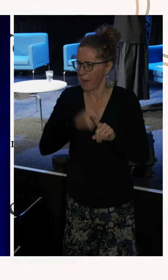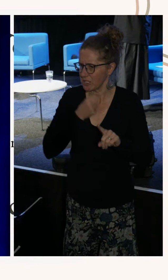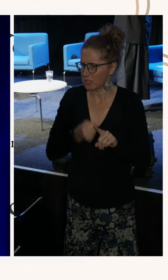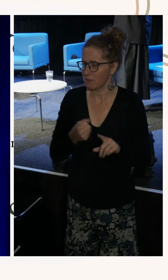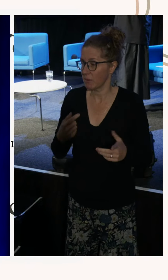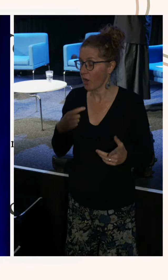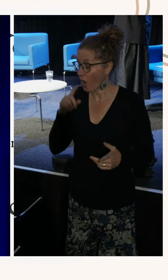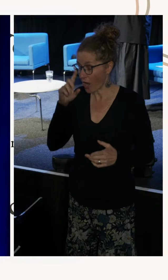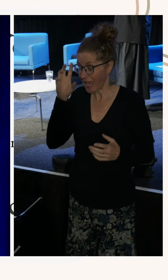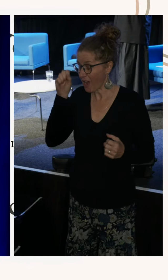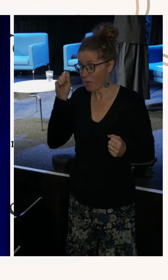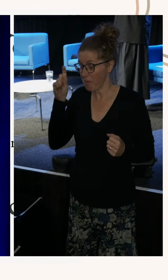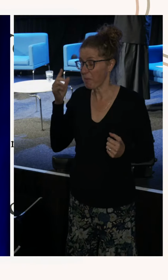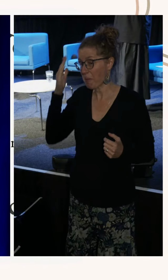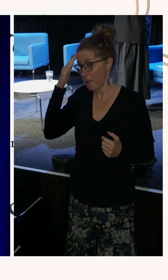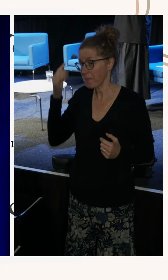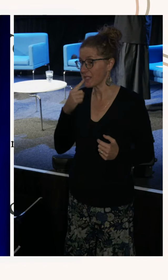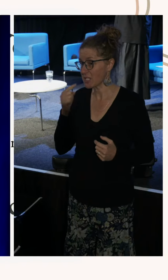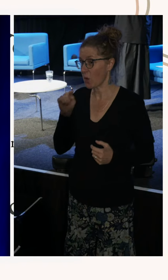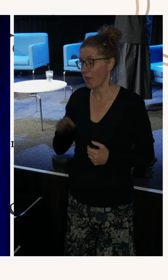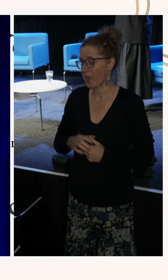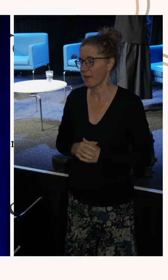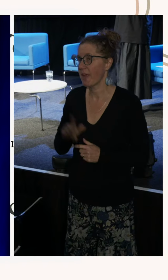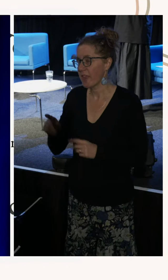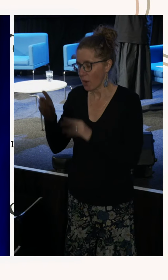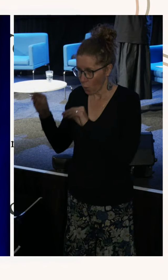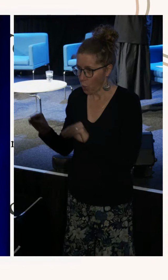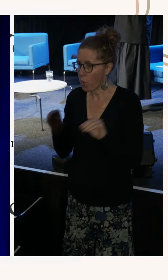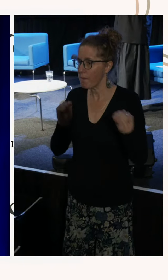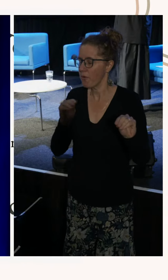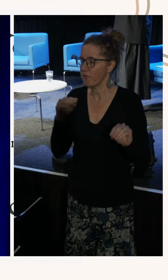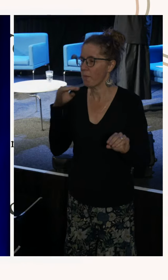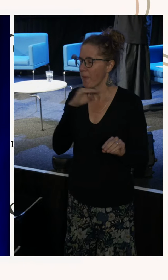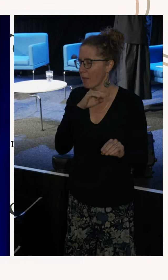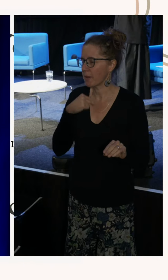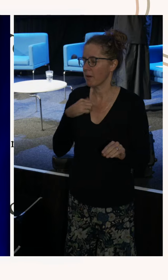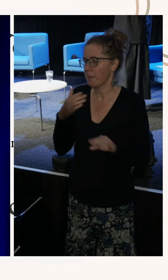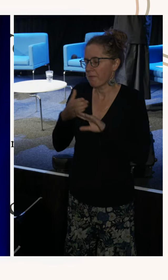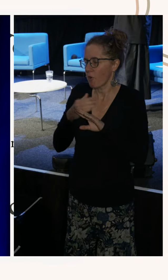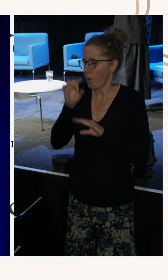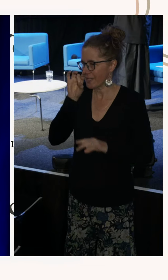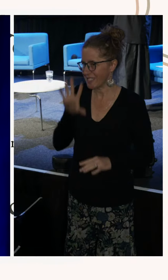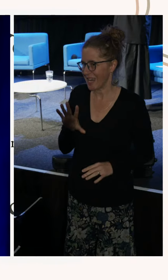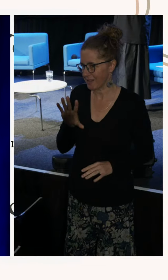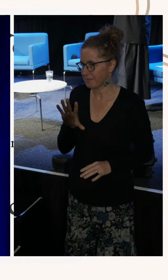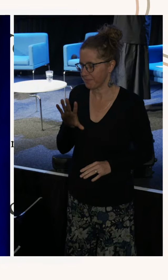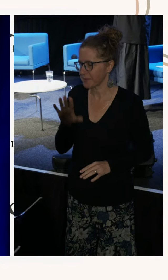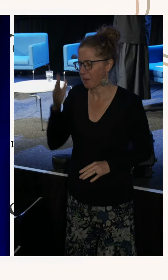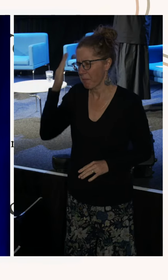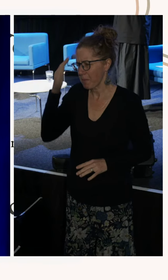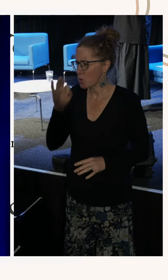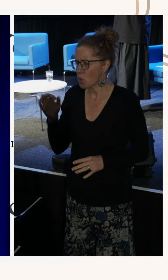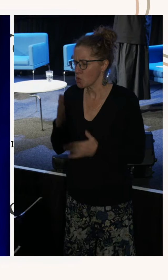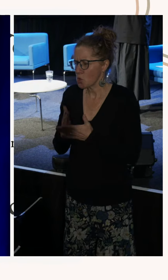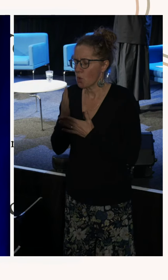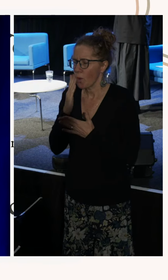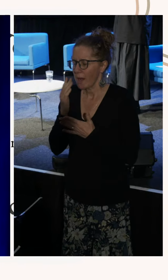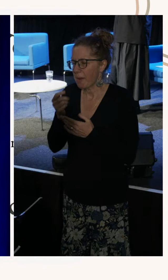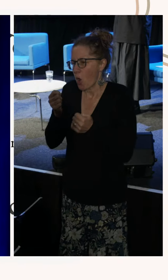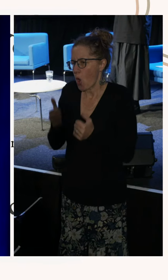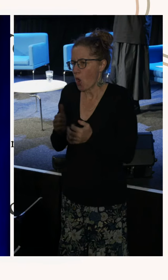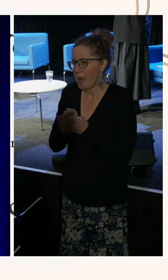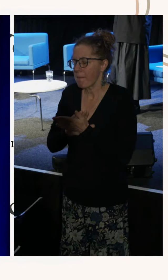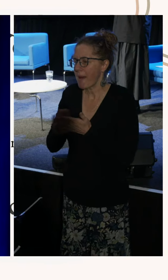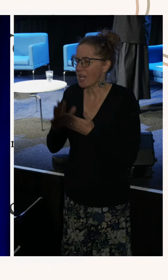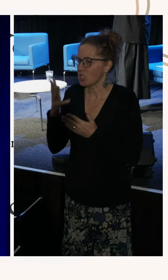there. We went to Melbourne from there. I was about to turn 10. Mum wasn't sure of the date, but this was the year, early March